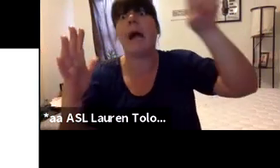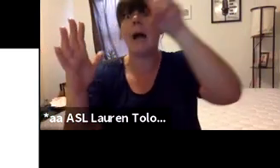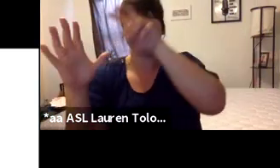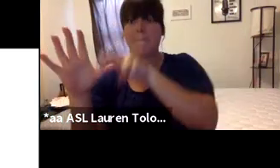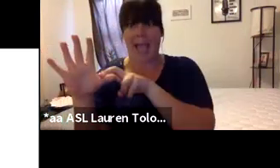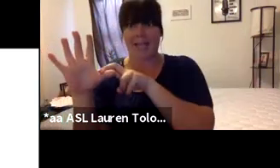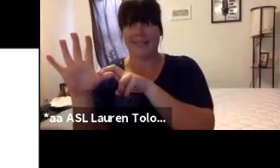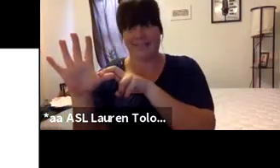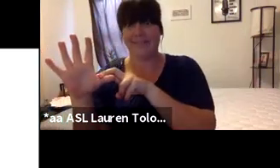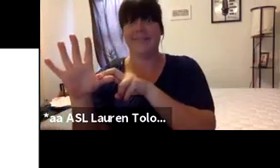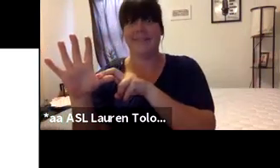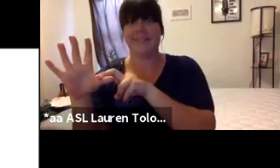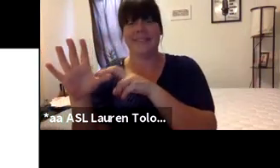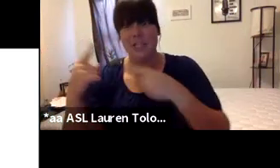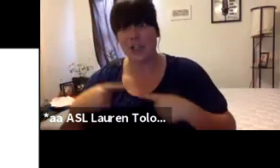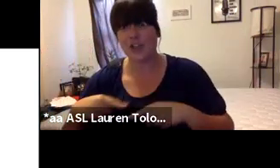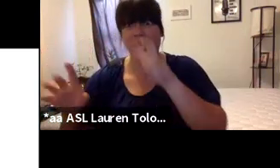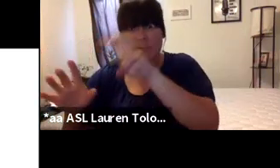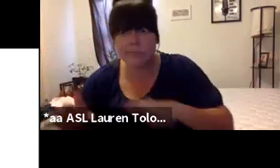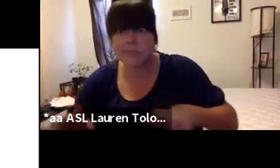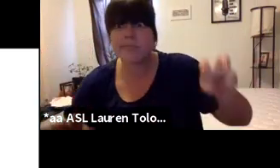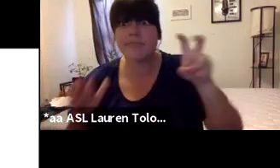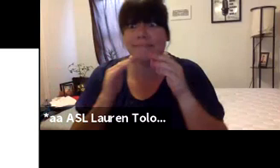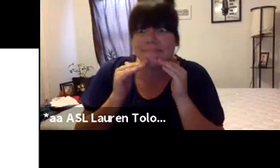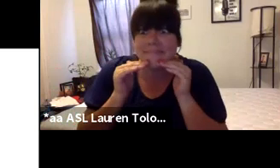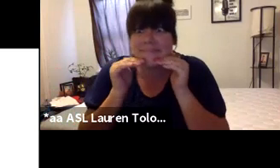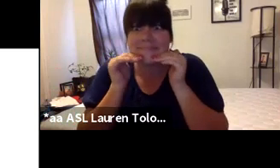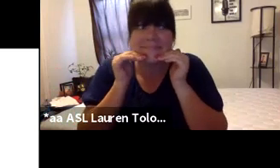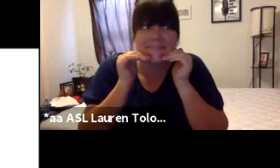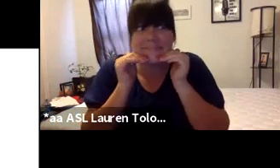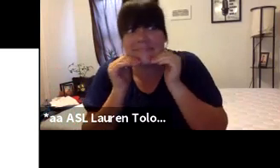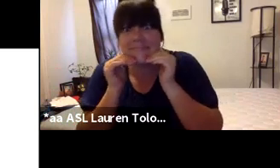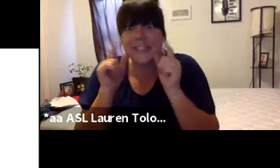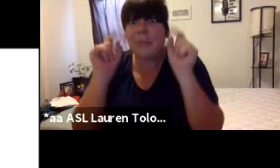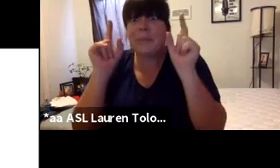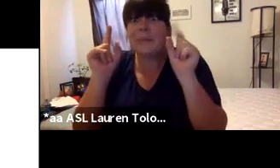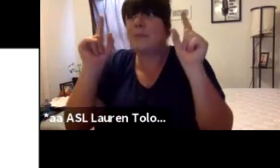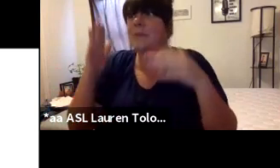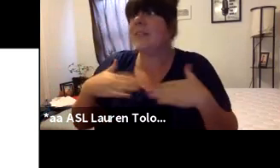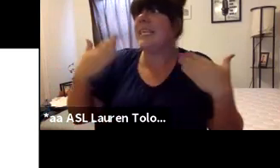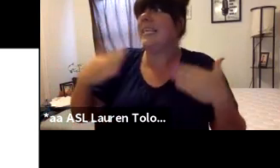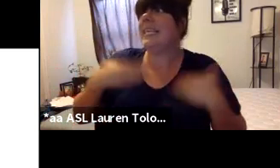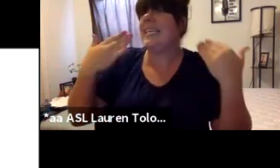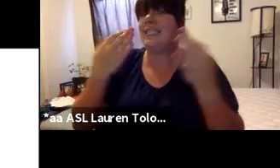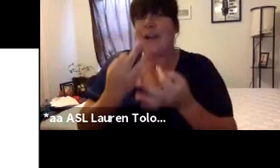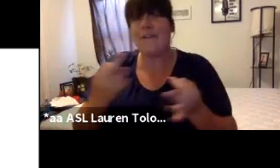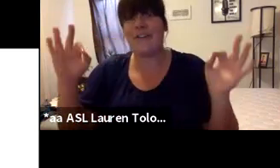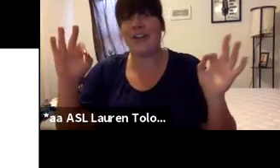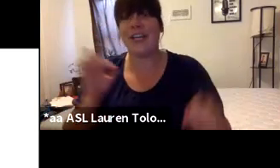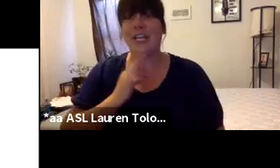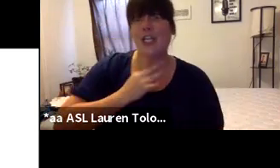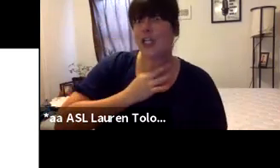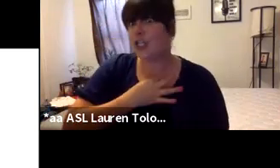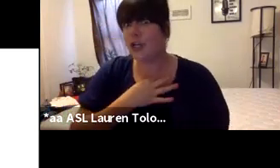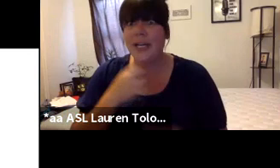timid smile, breaking out into chirps of glee, so free. Curious carer,